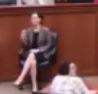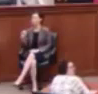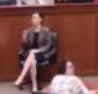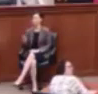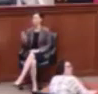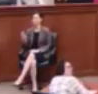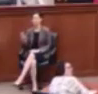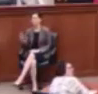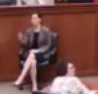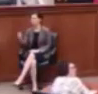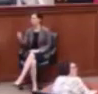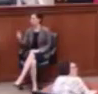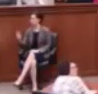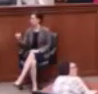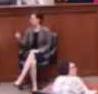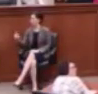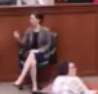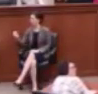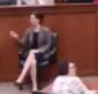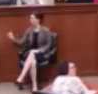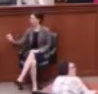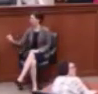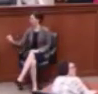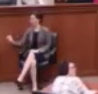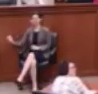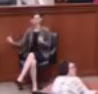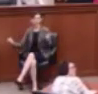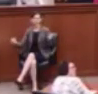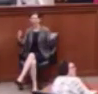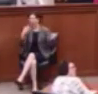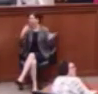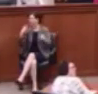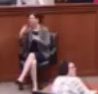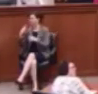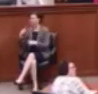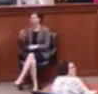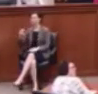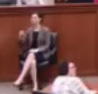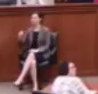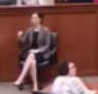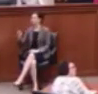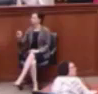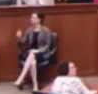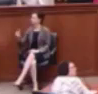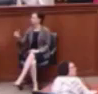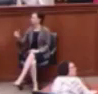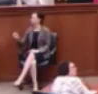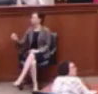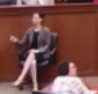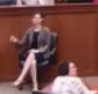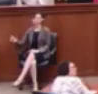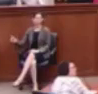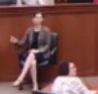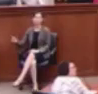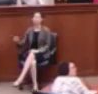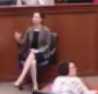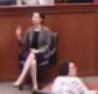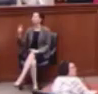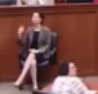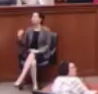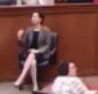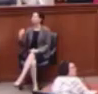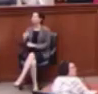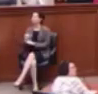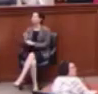Broadwater? Thank you, Madam Chair, Mr. Superintendent, members. I'm Chris Broadwater. I'm Vice President of Workforce Policy at the Community and